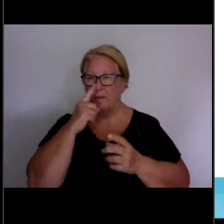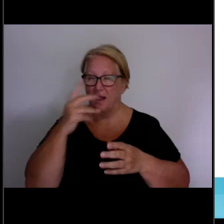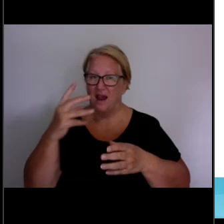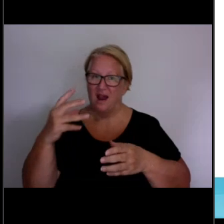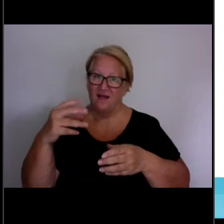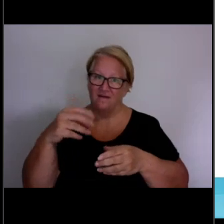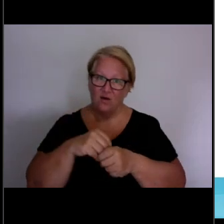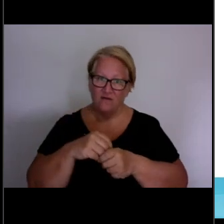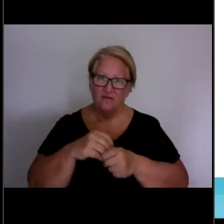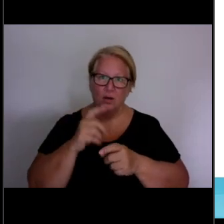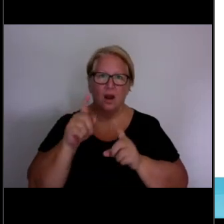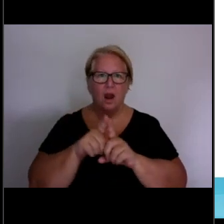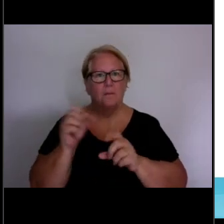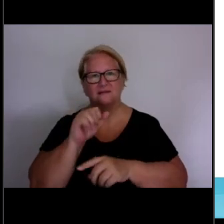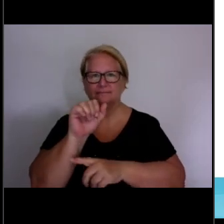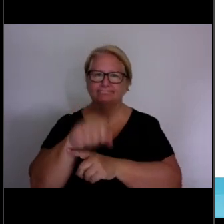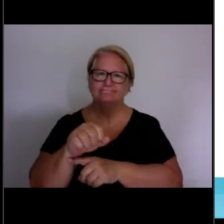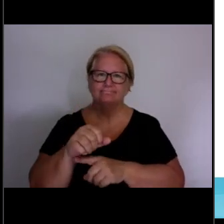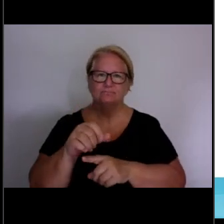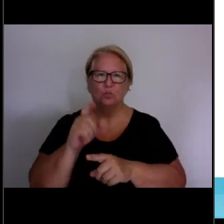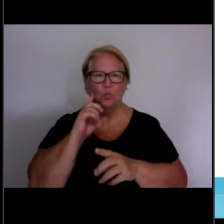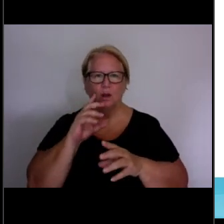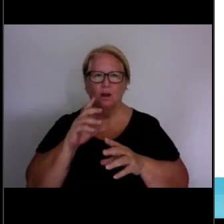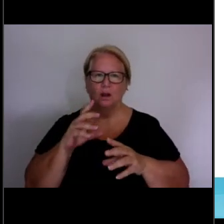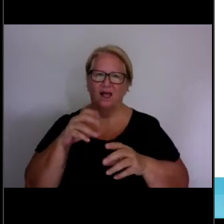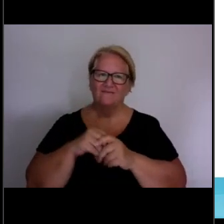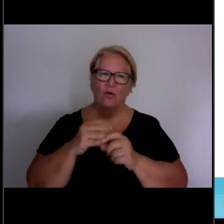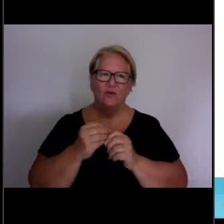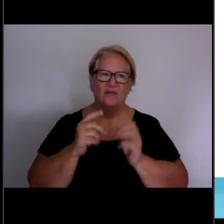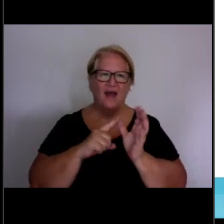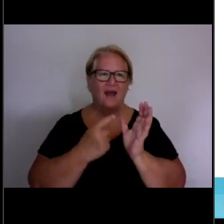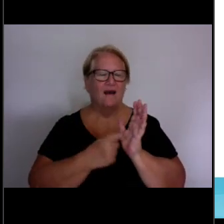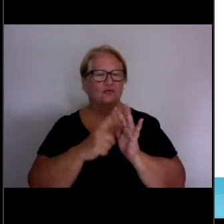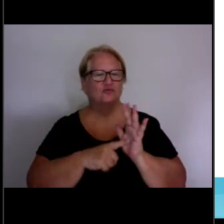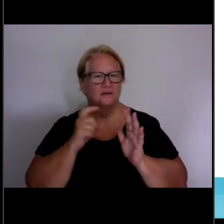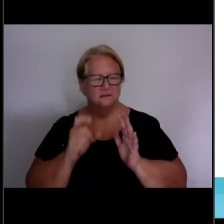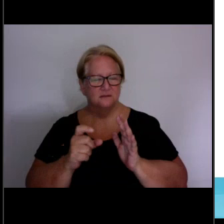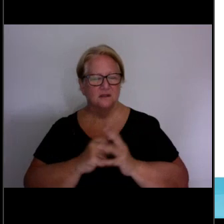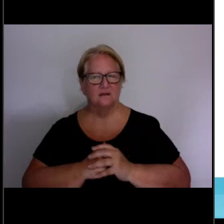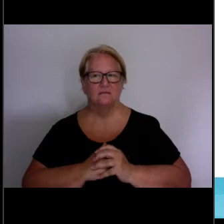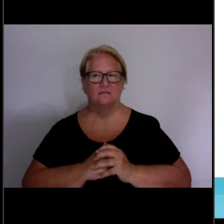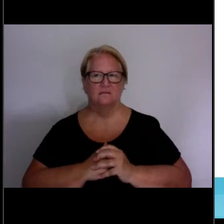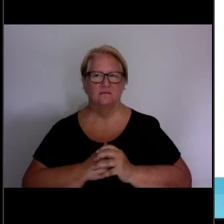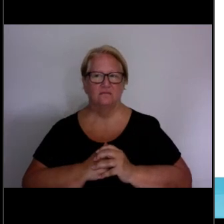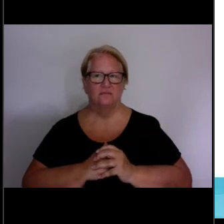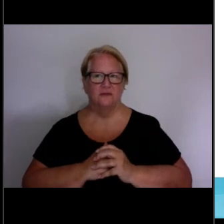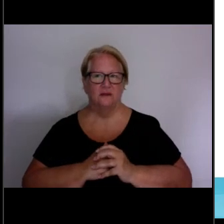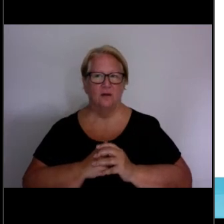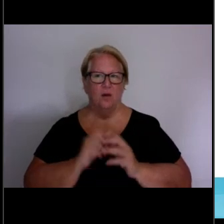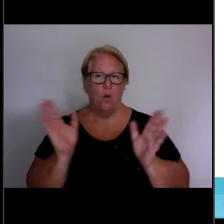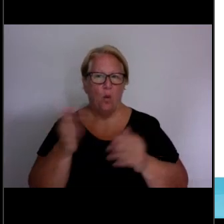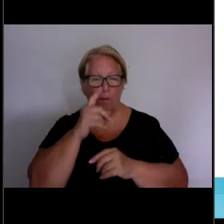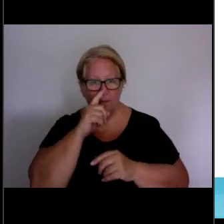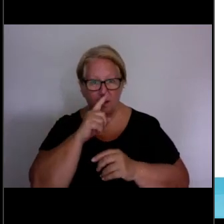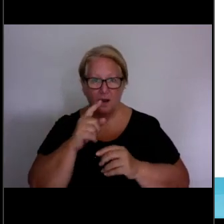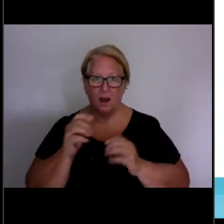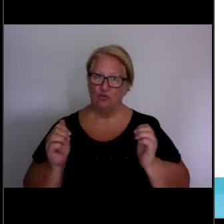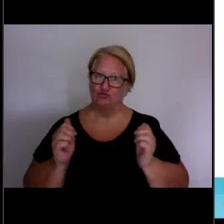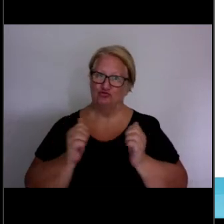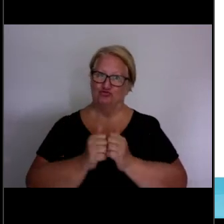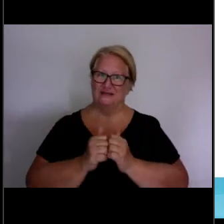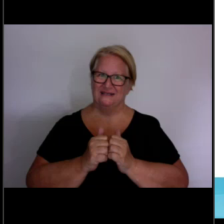to engage with ARJC, that those parties agree on the basic circumstances of